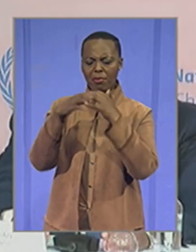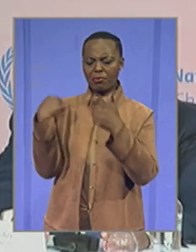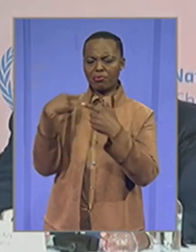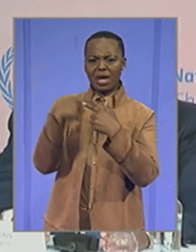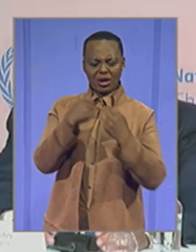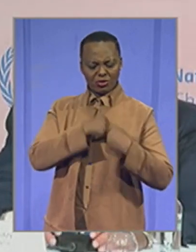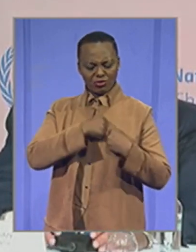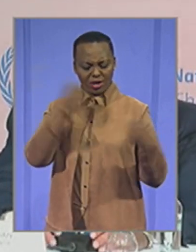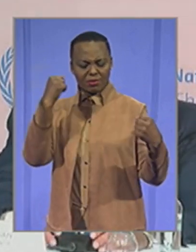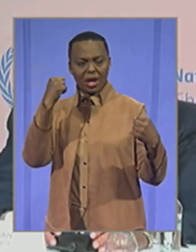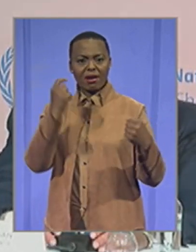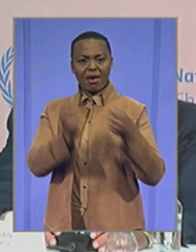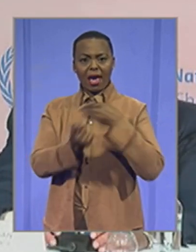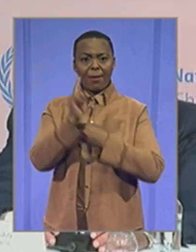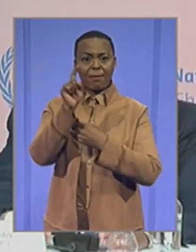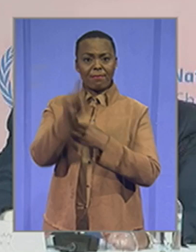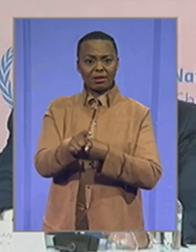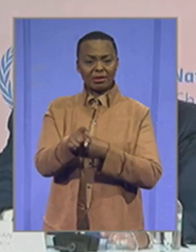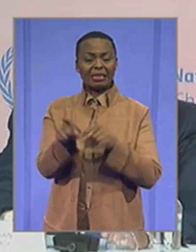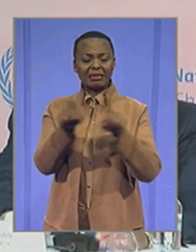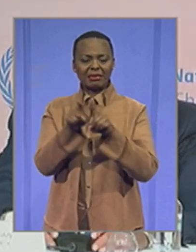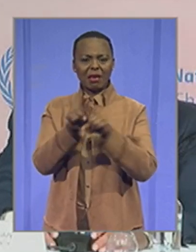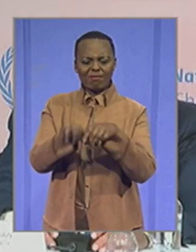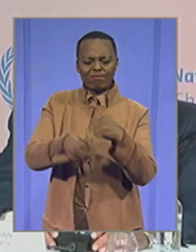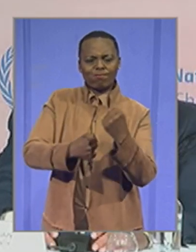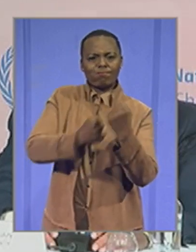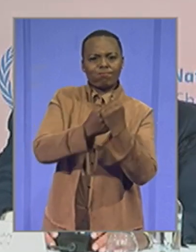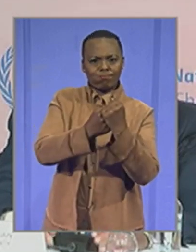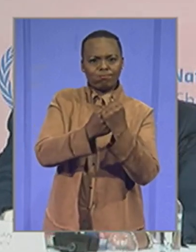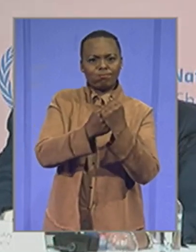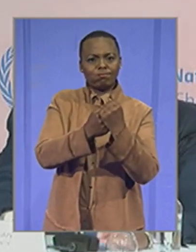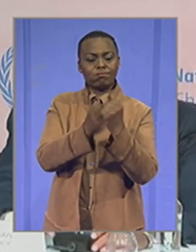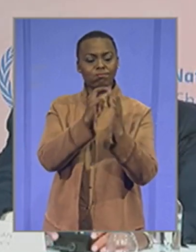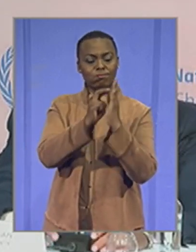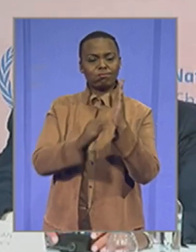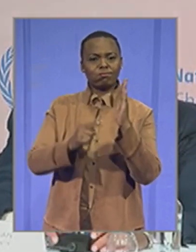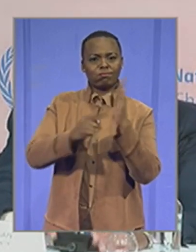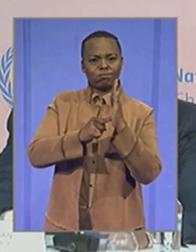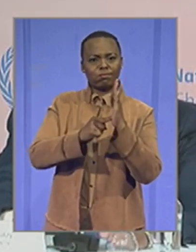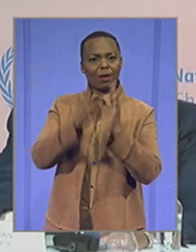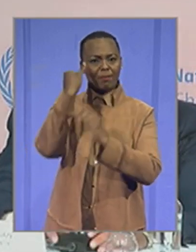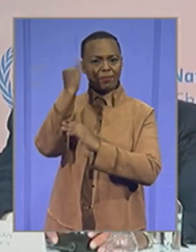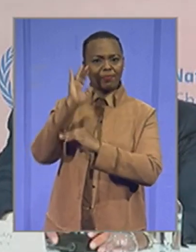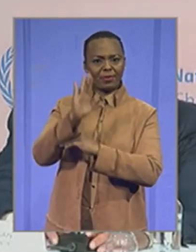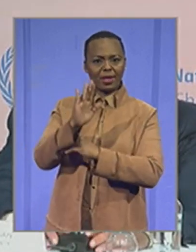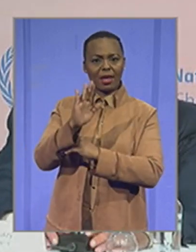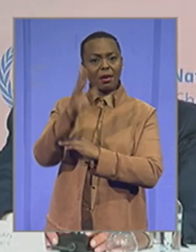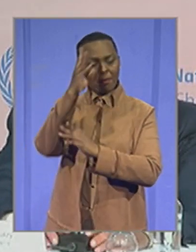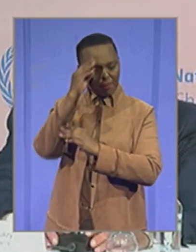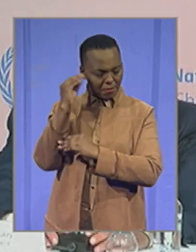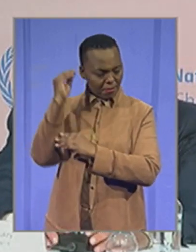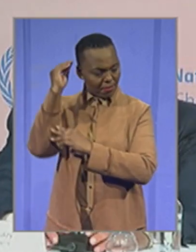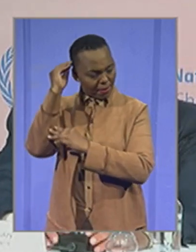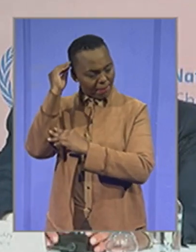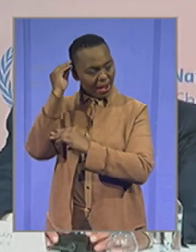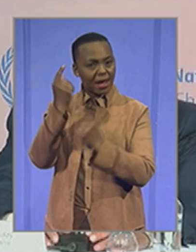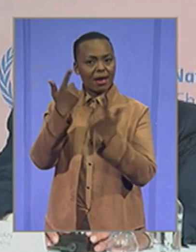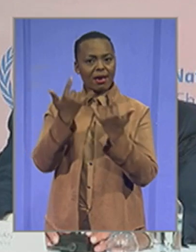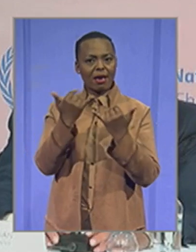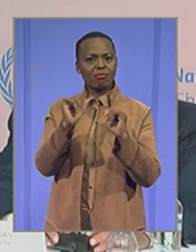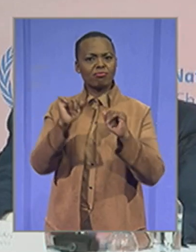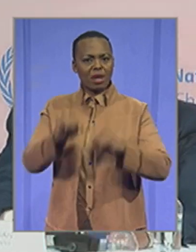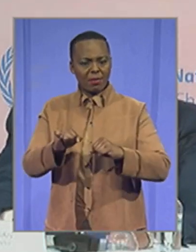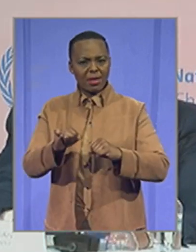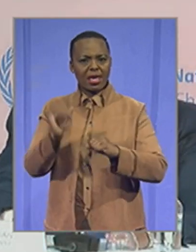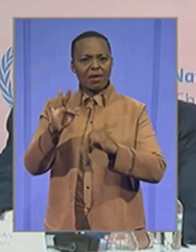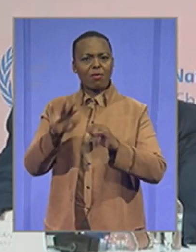since Glasgow, and the need to maintain that momentum and the recognition that can only be done if there is a sense